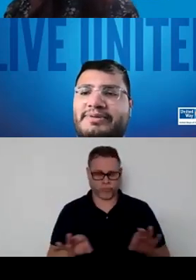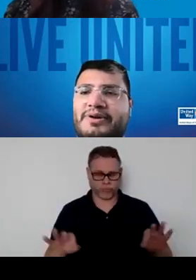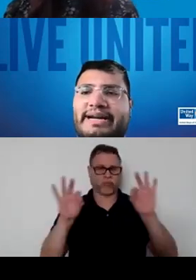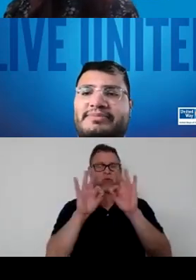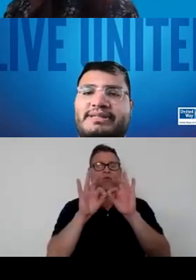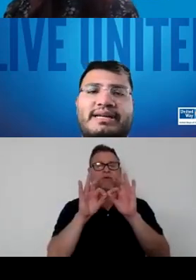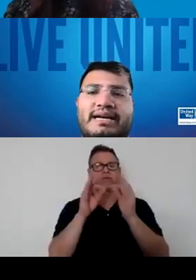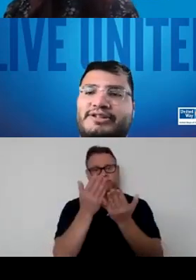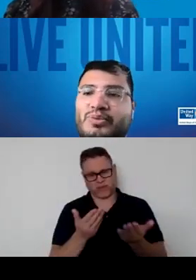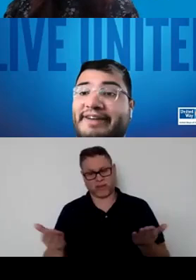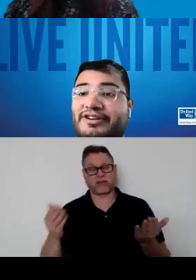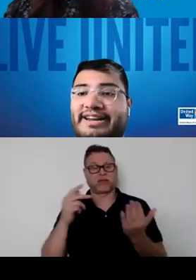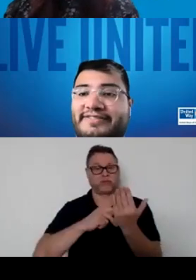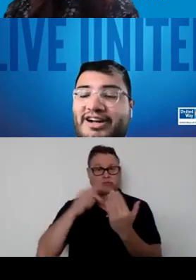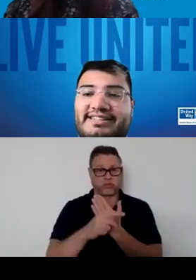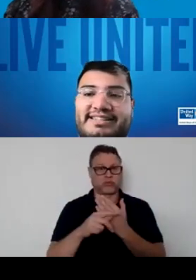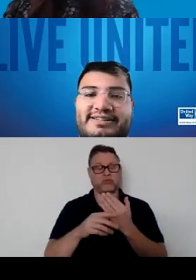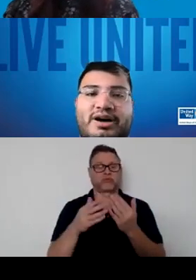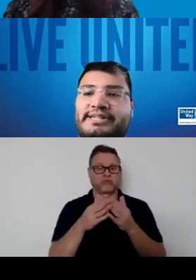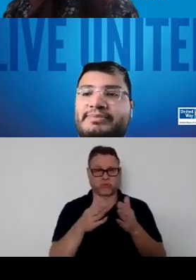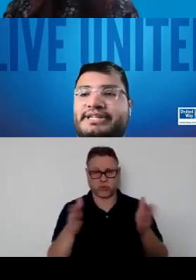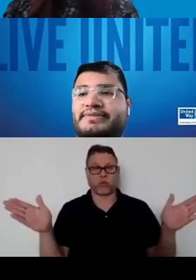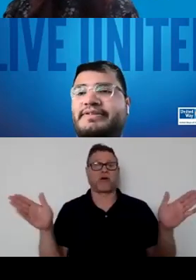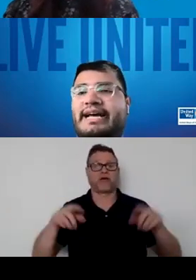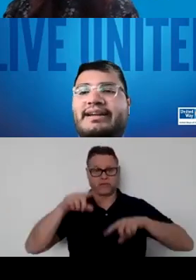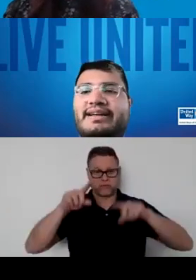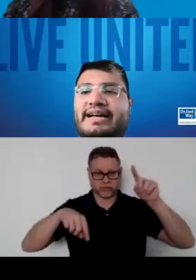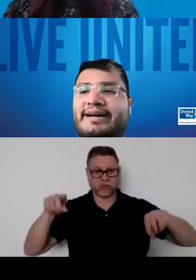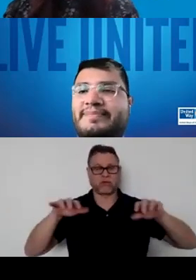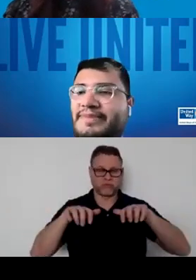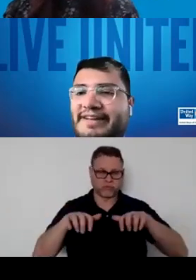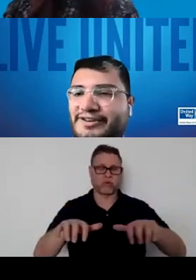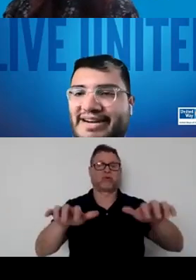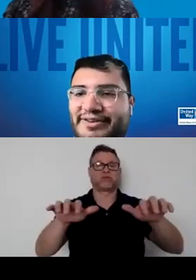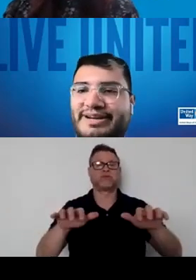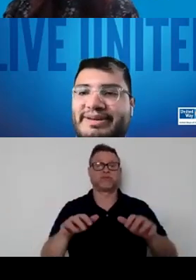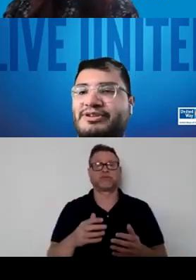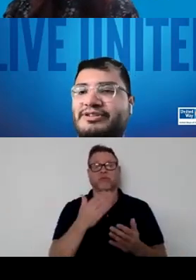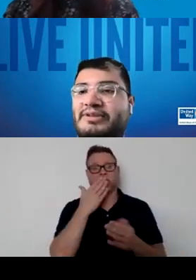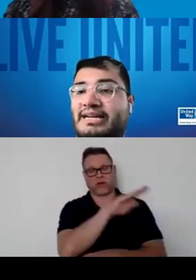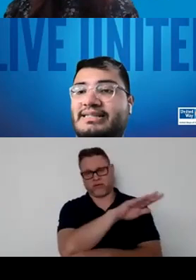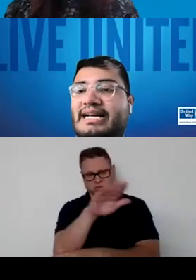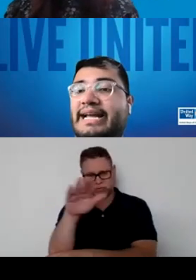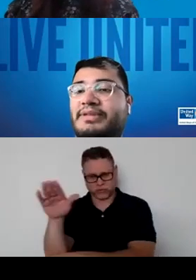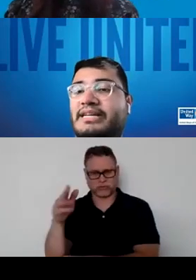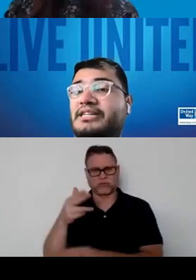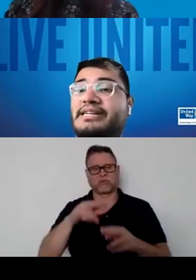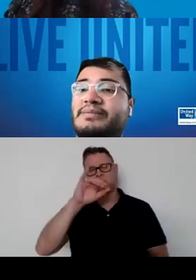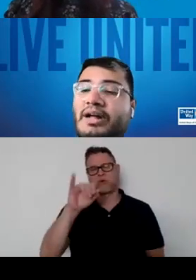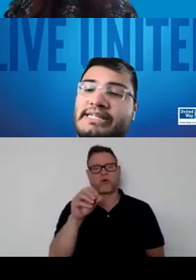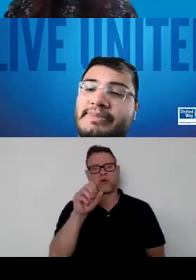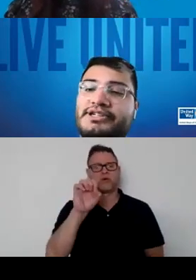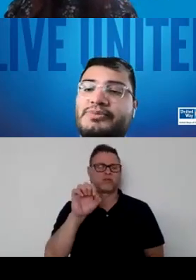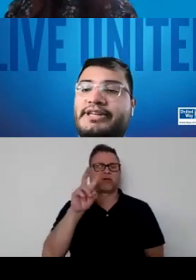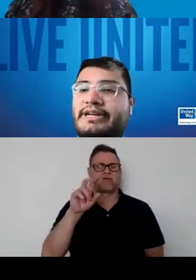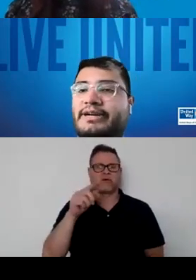and programs to a wide variety of audiences. So always appreciative of that. Good afternoon, everyone. My name is Jose Vargas. I am the Education